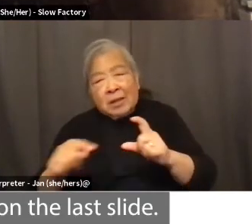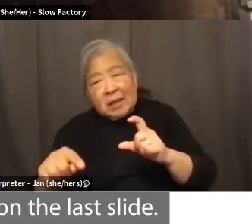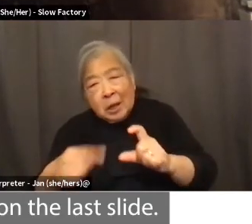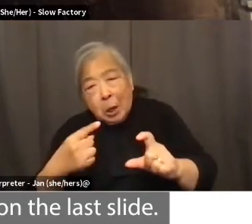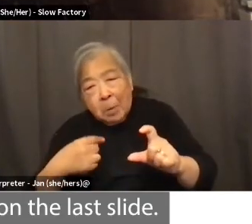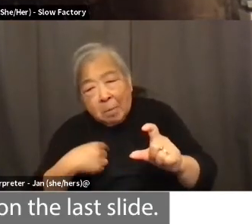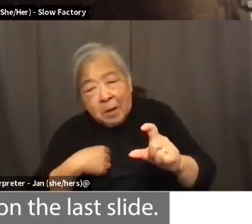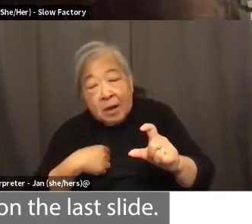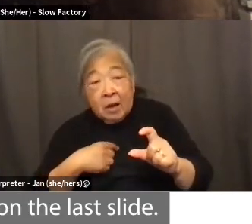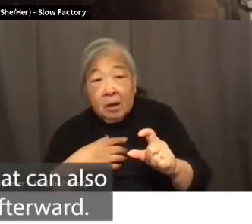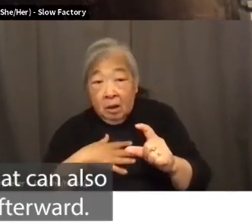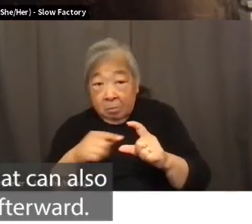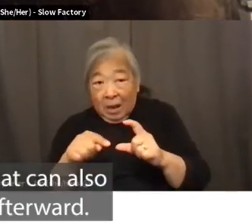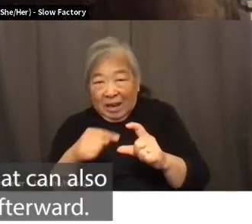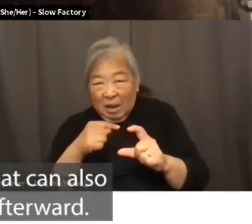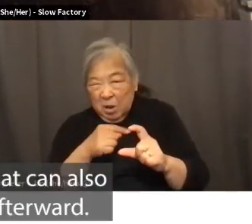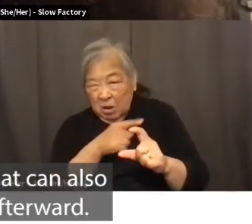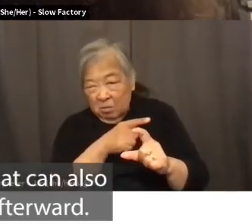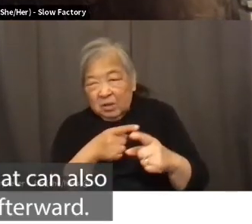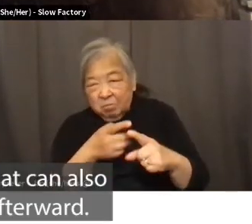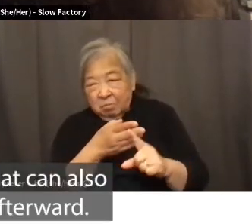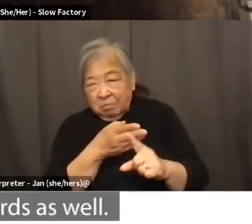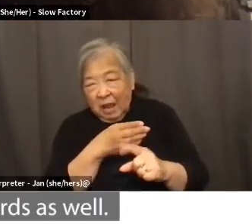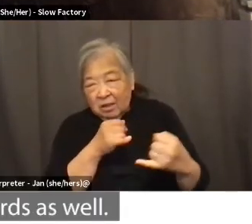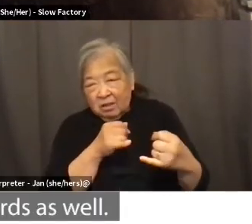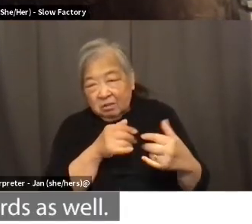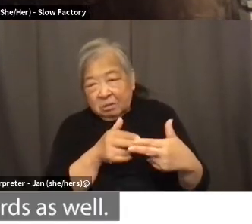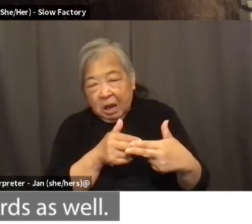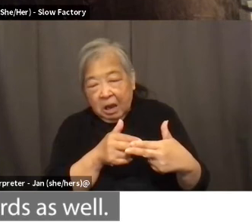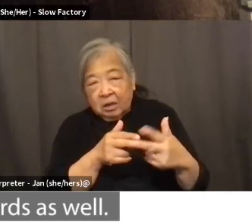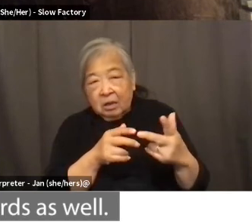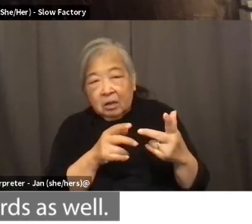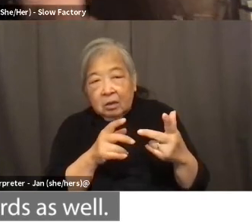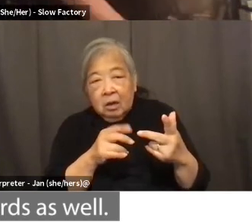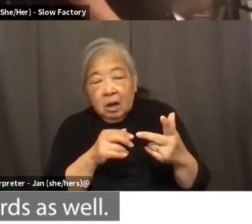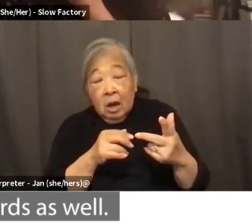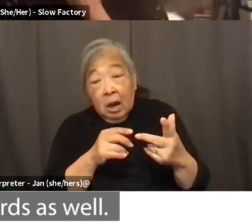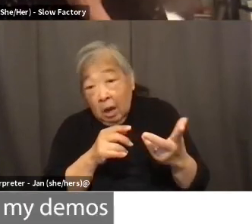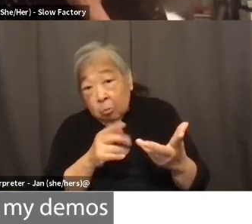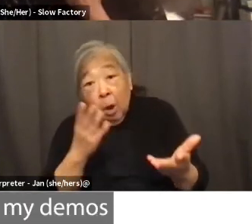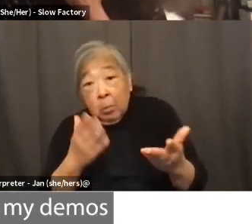And my email was on the last slide, and I guess that can also be shared afterwards as well.